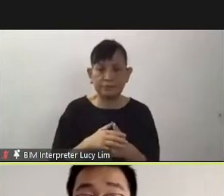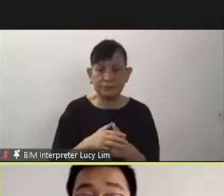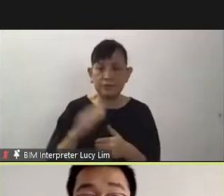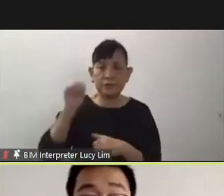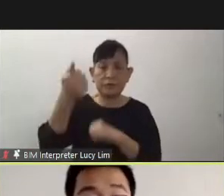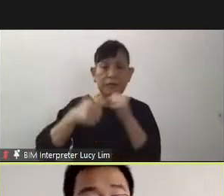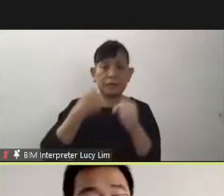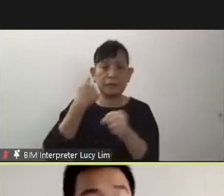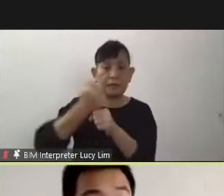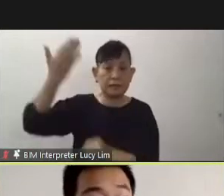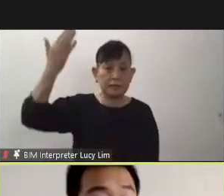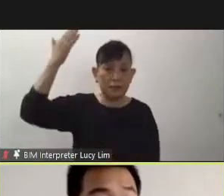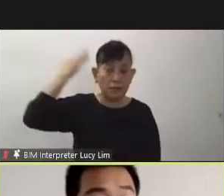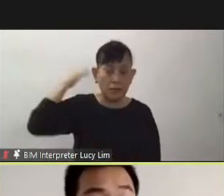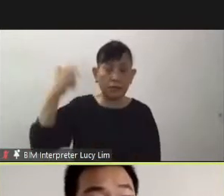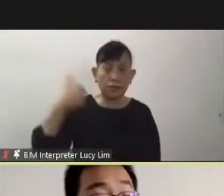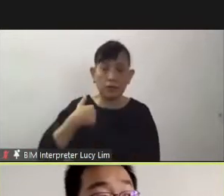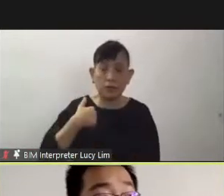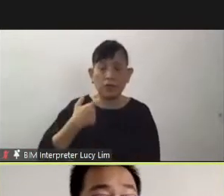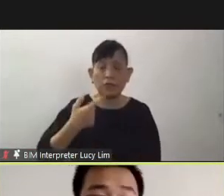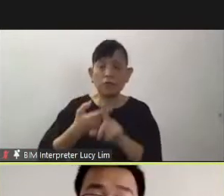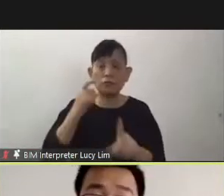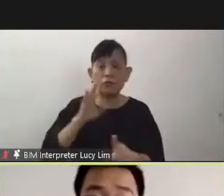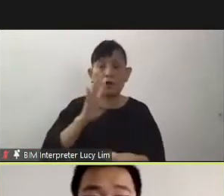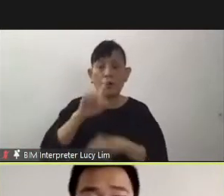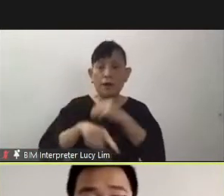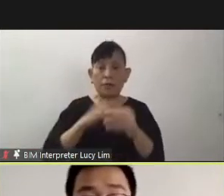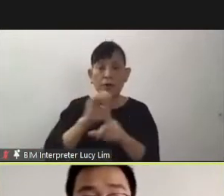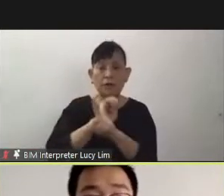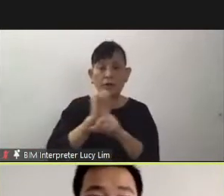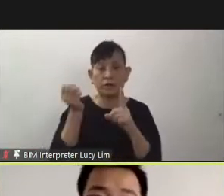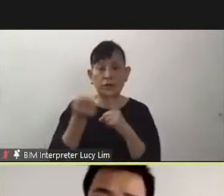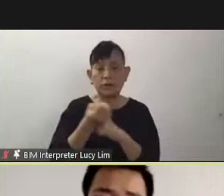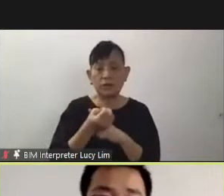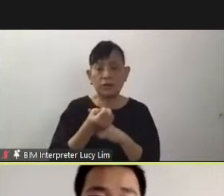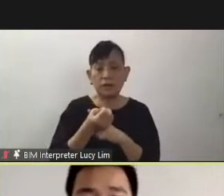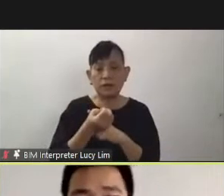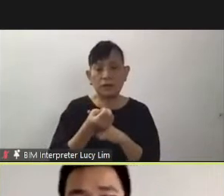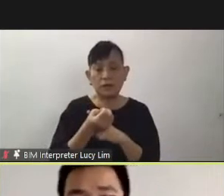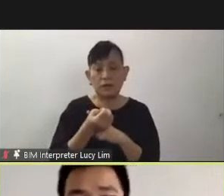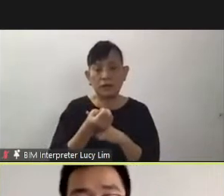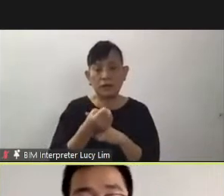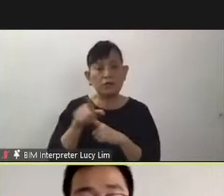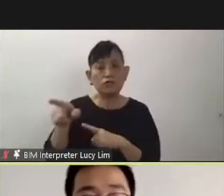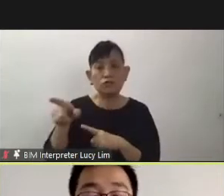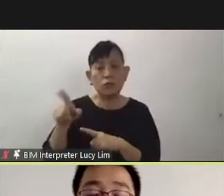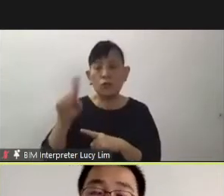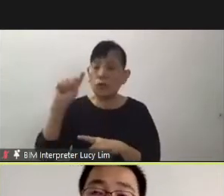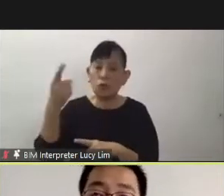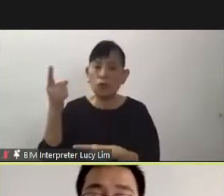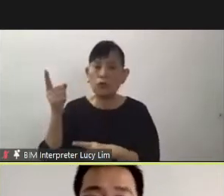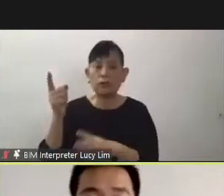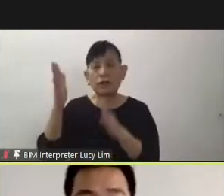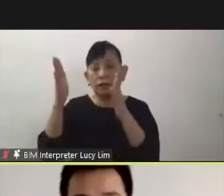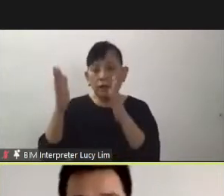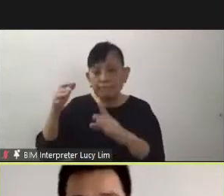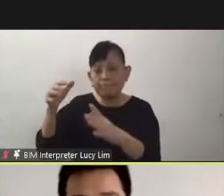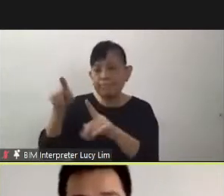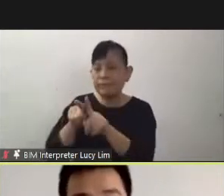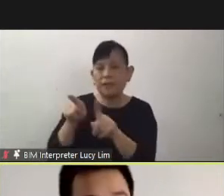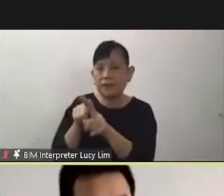I think 10 years ago, when we talk about protecting environment, people just say us like, okay, you guys environmentalists, you just want to act